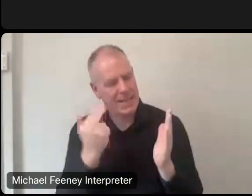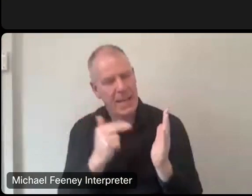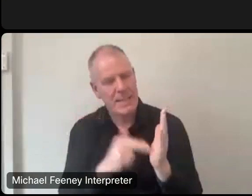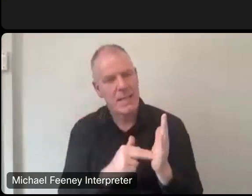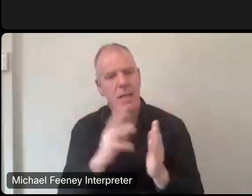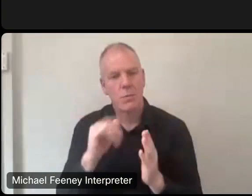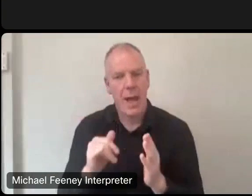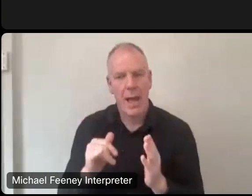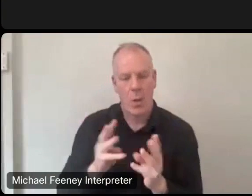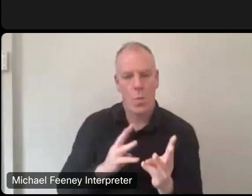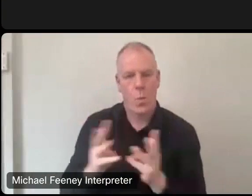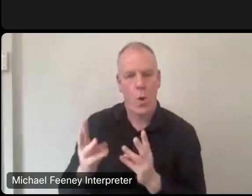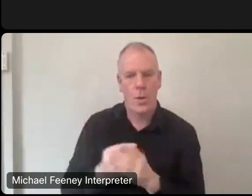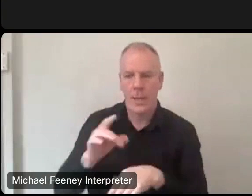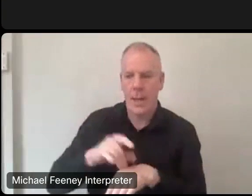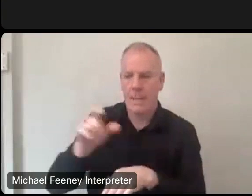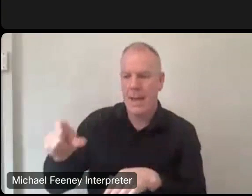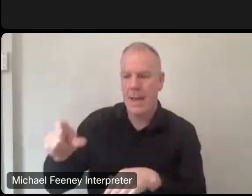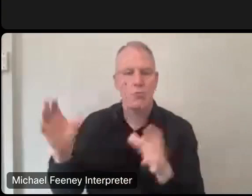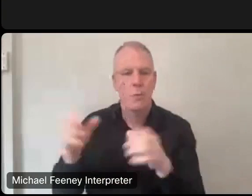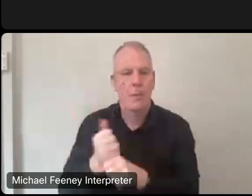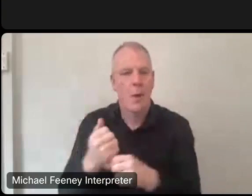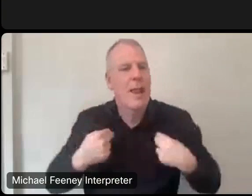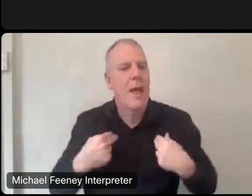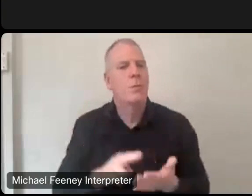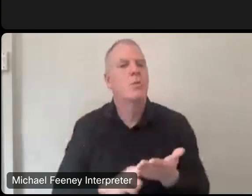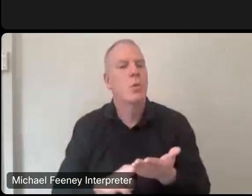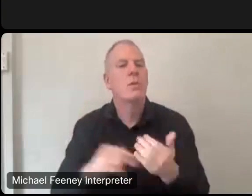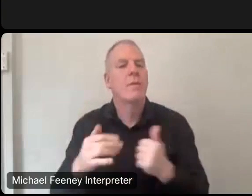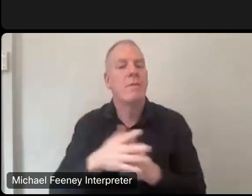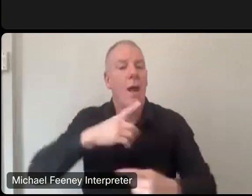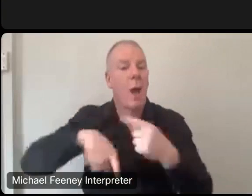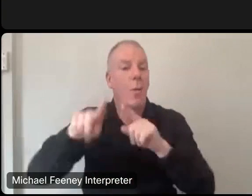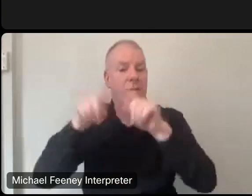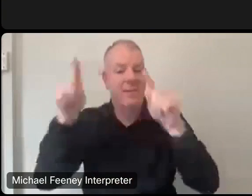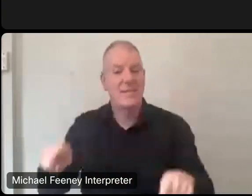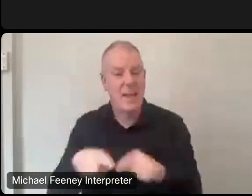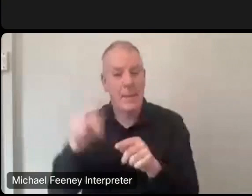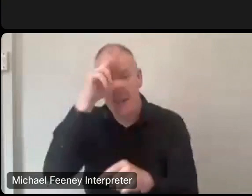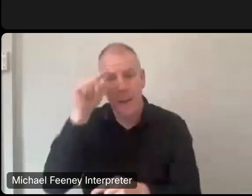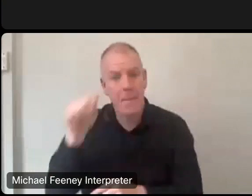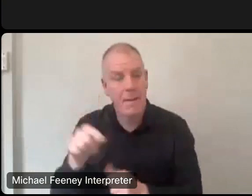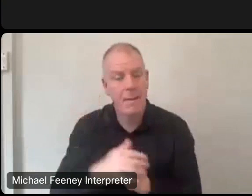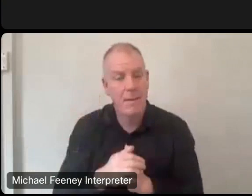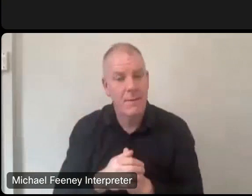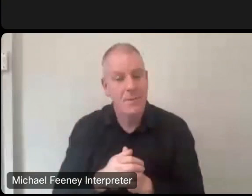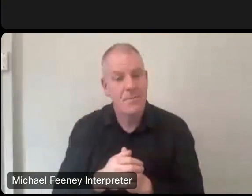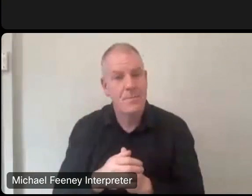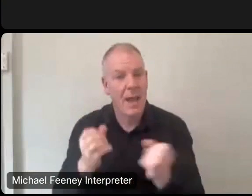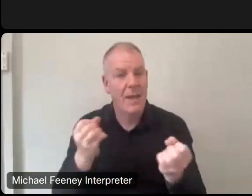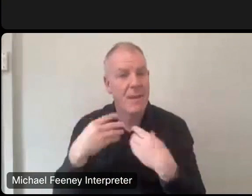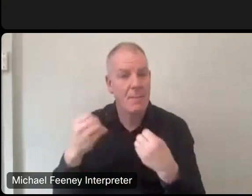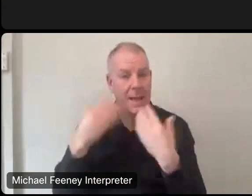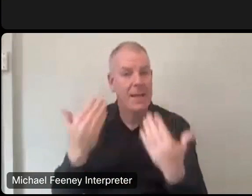with patient groups at the moment around the language we're using in those templates. And so again, and really, what the feedback we've had already has